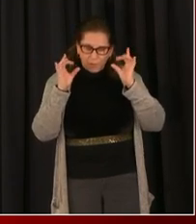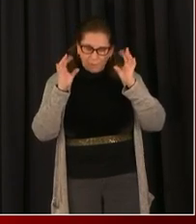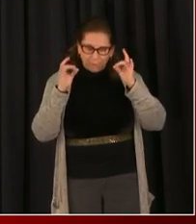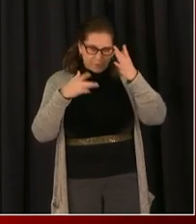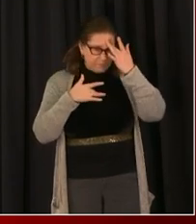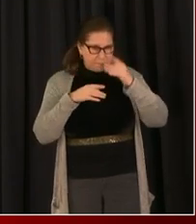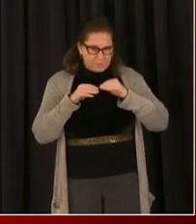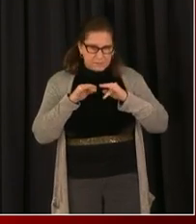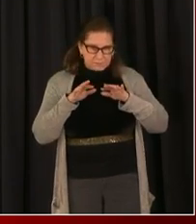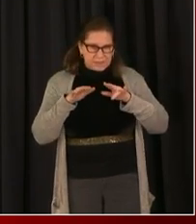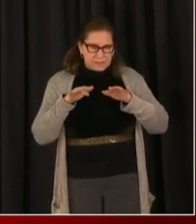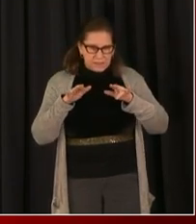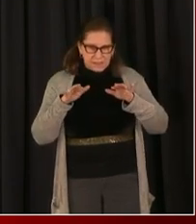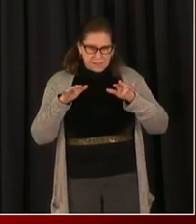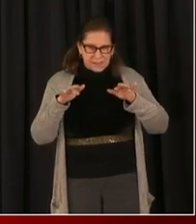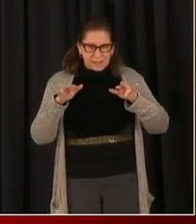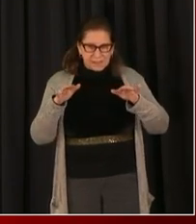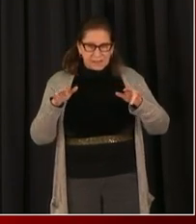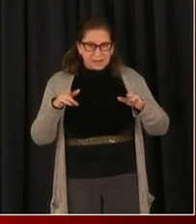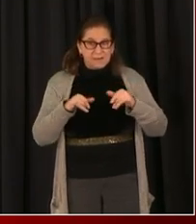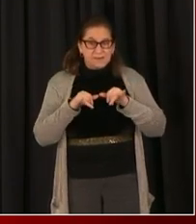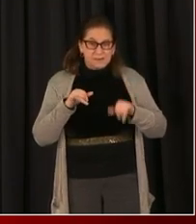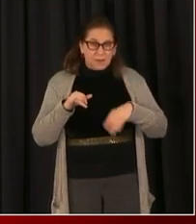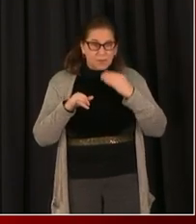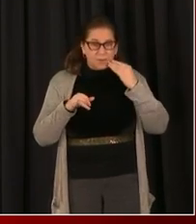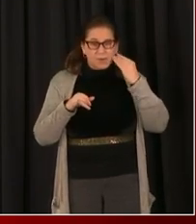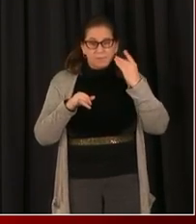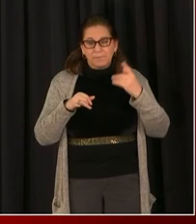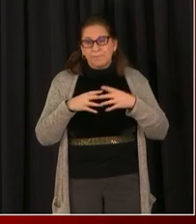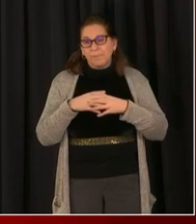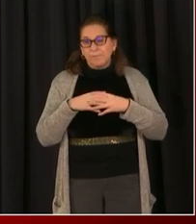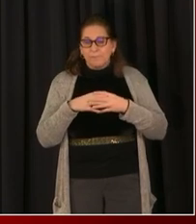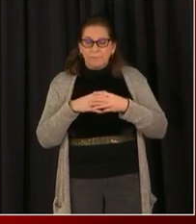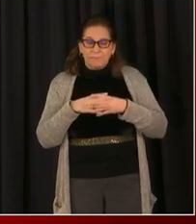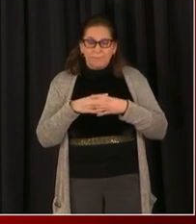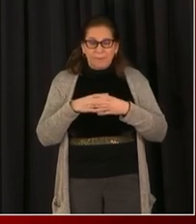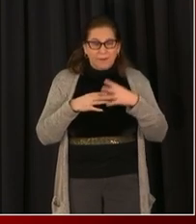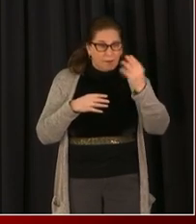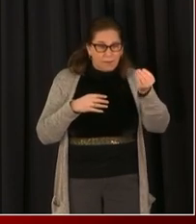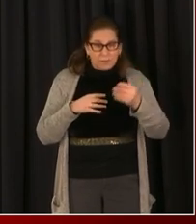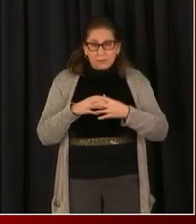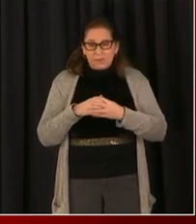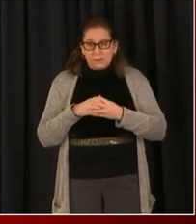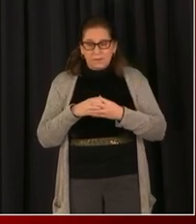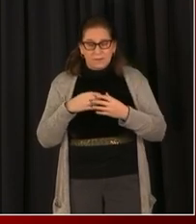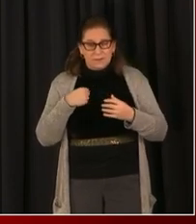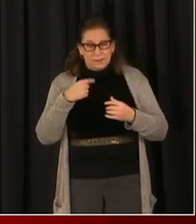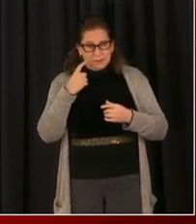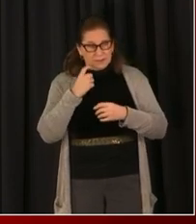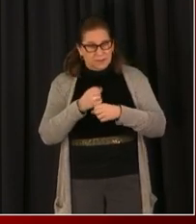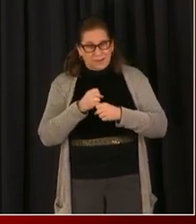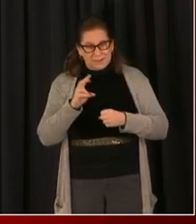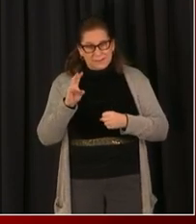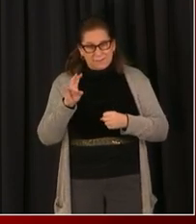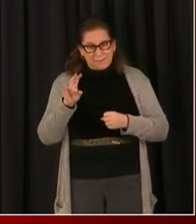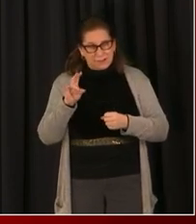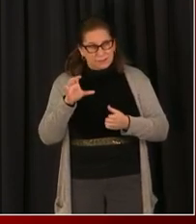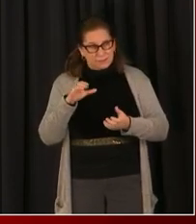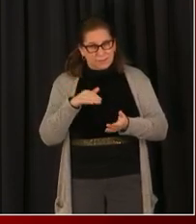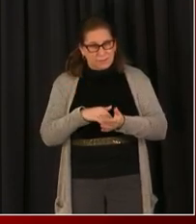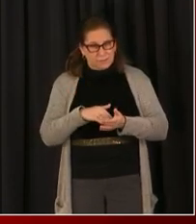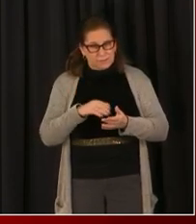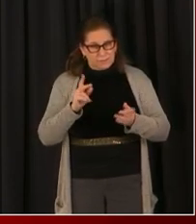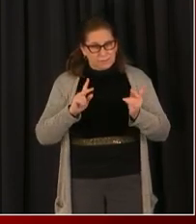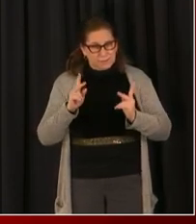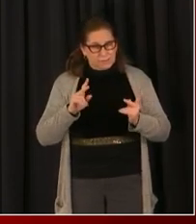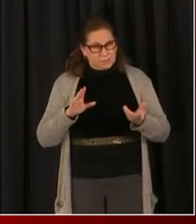during the stay-at-home order in March. And the city just topped 700 deaths. The percentage of people hospitalized for the virus has increased